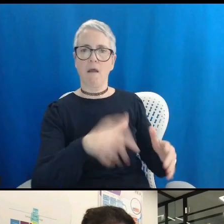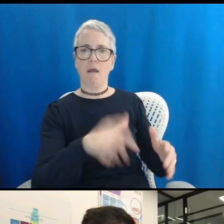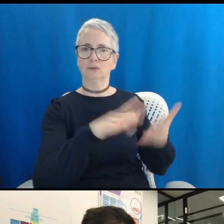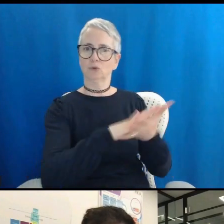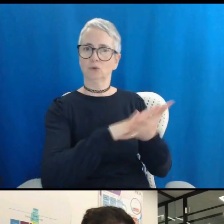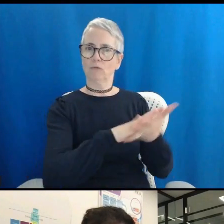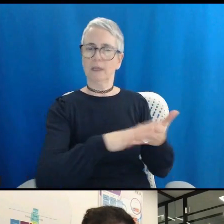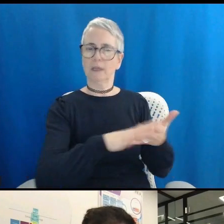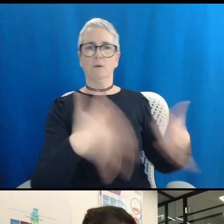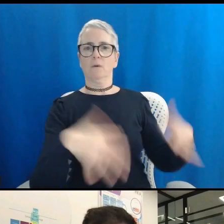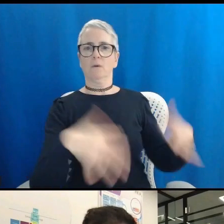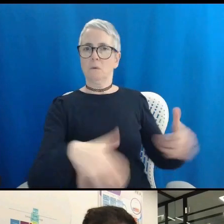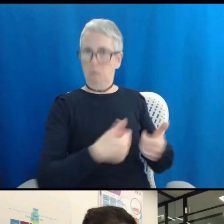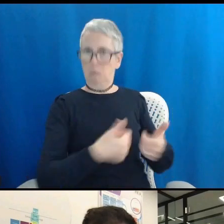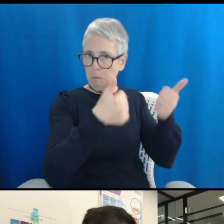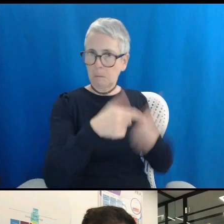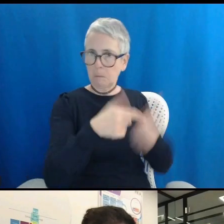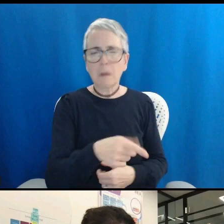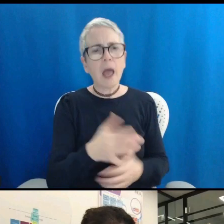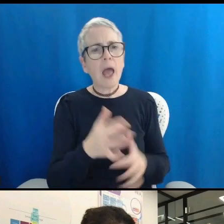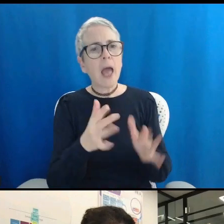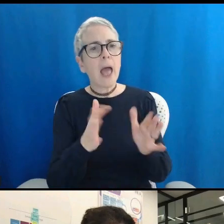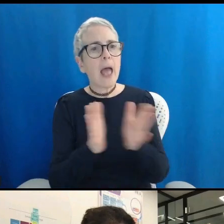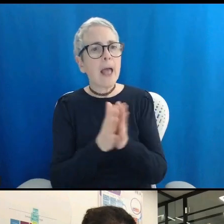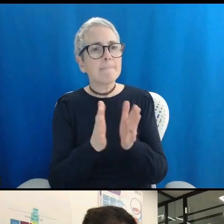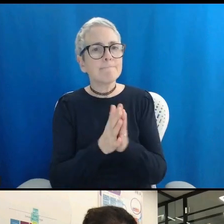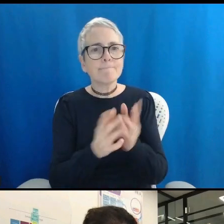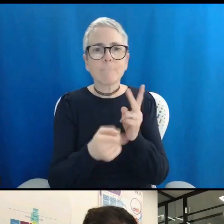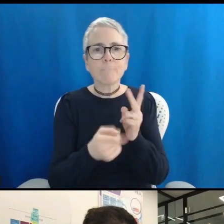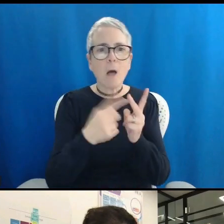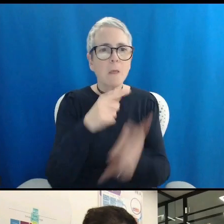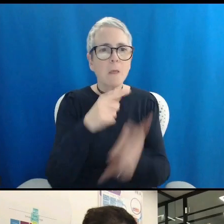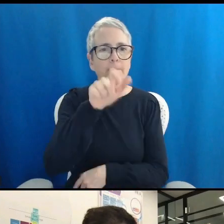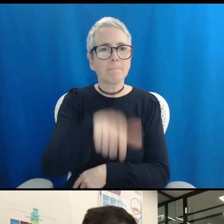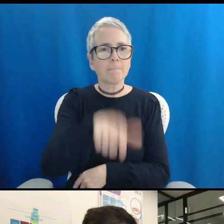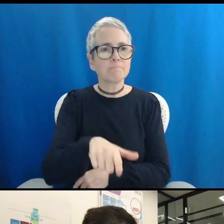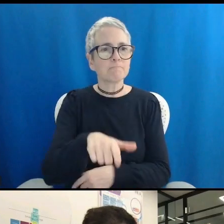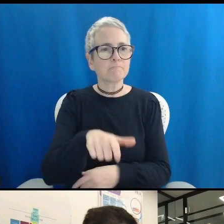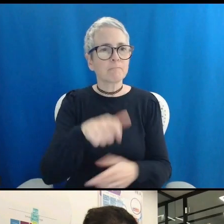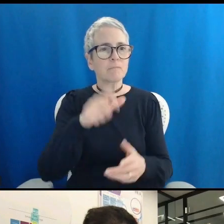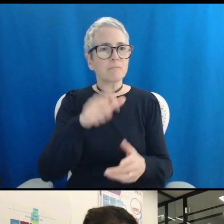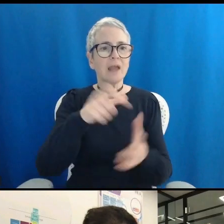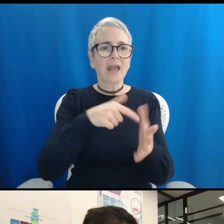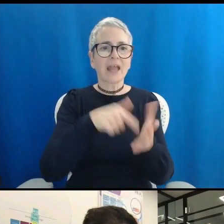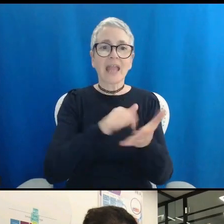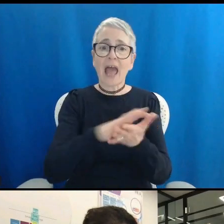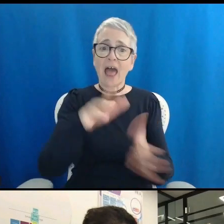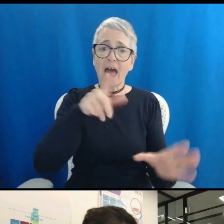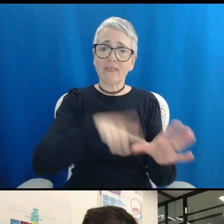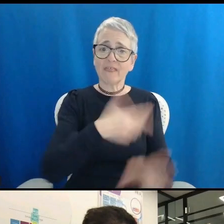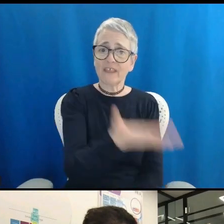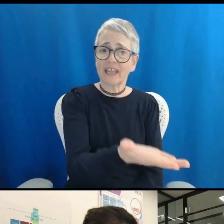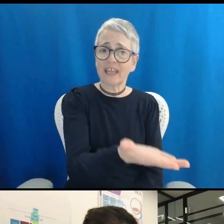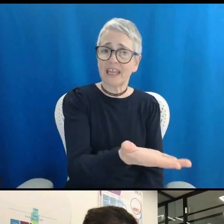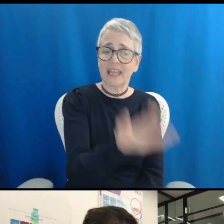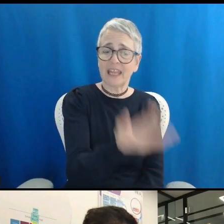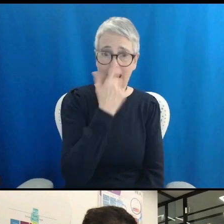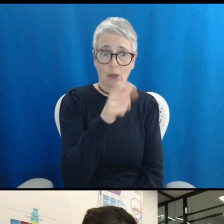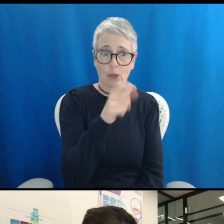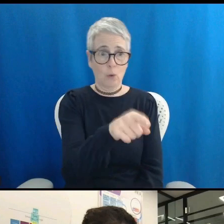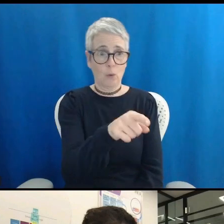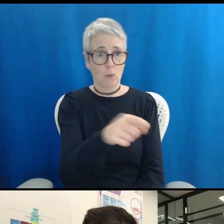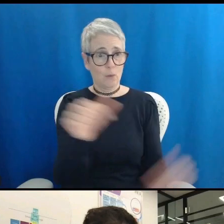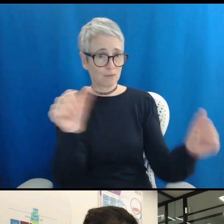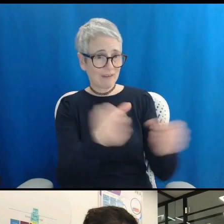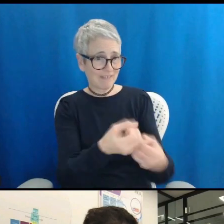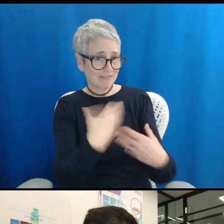inclusion. Can we move on to another one of our panelists, Cathy? Hi there. Could you briefly just introduce yourself,